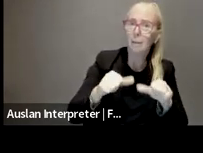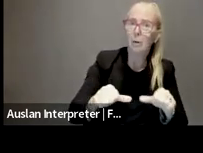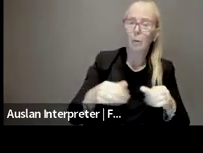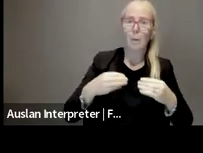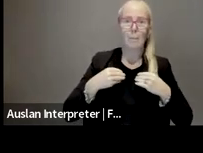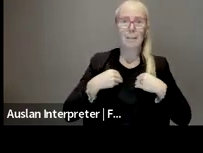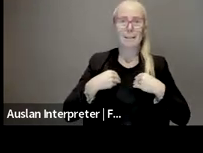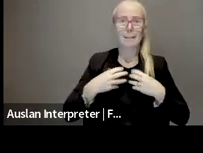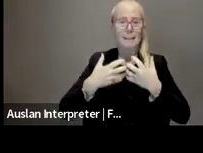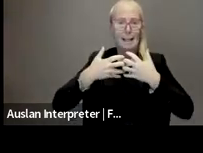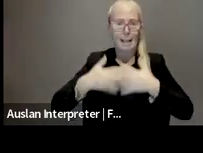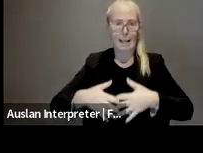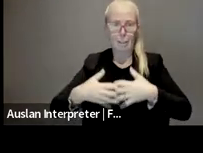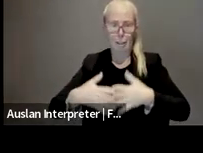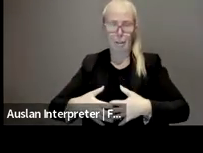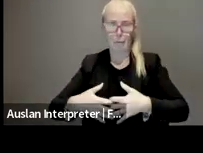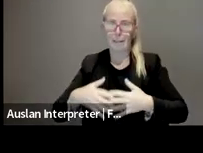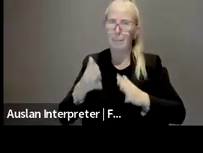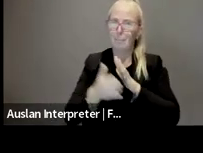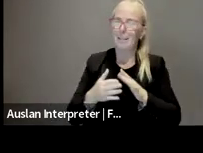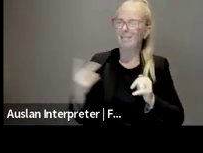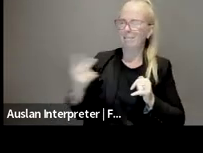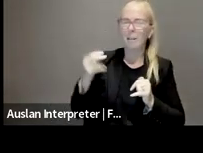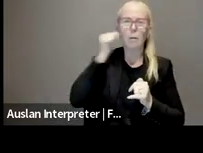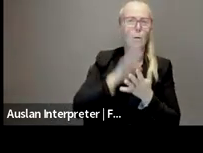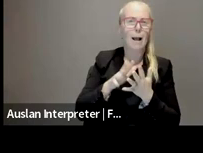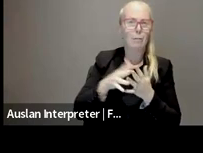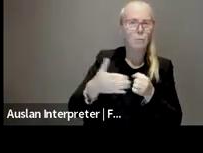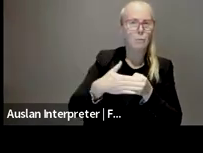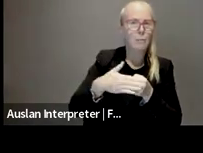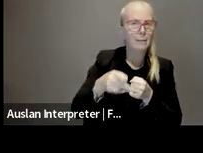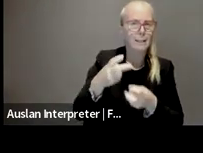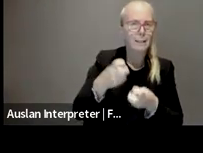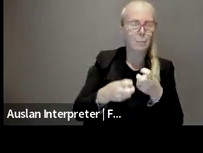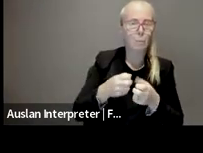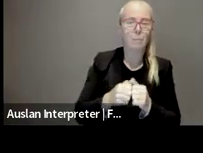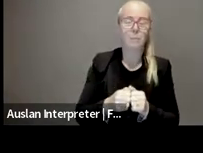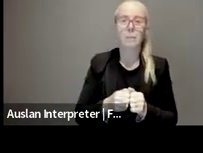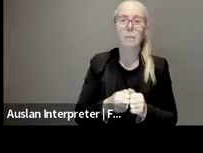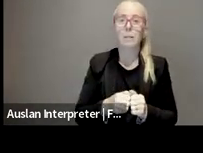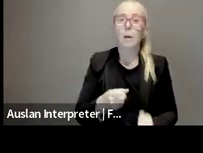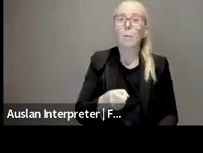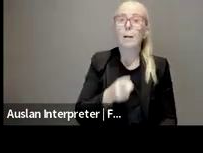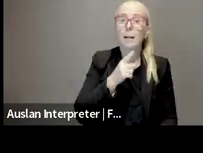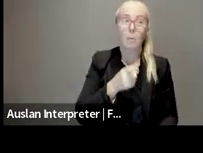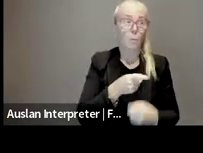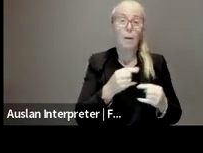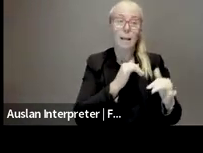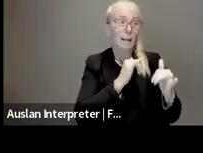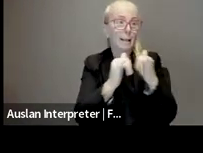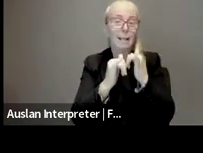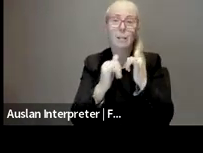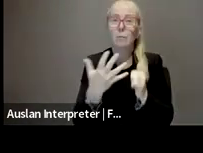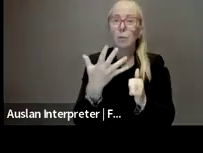problem. 100% of the 50 physios surveyed have supported the new walker design. We